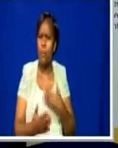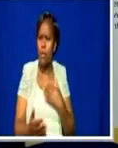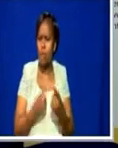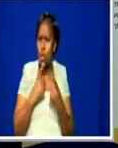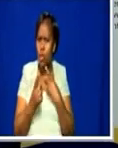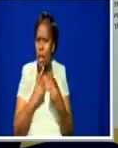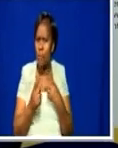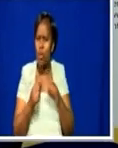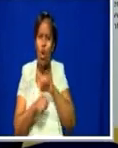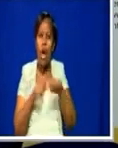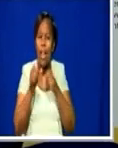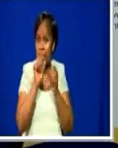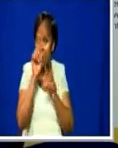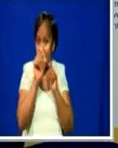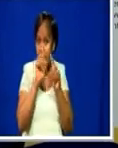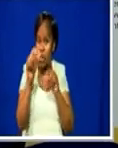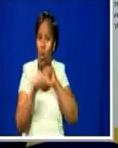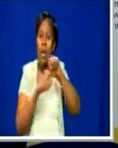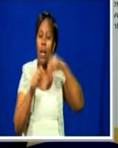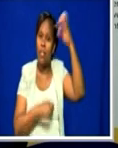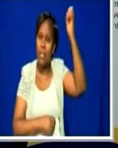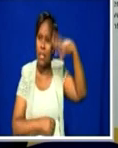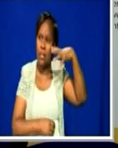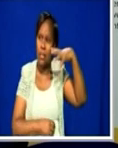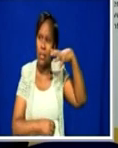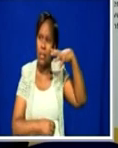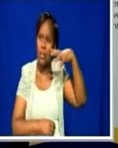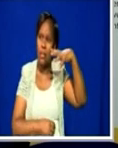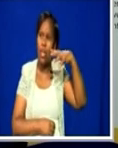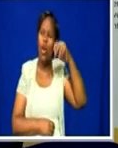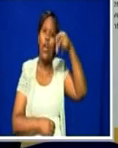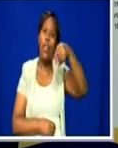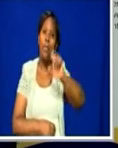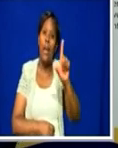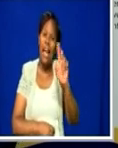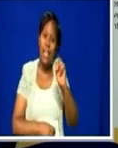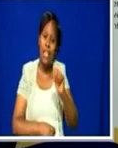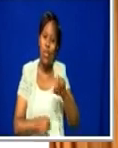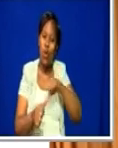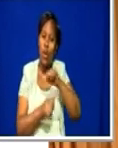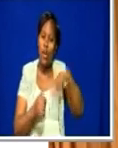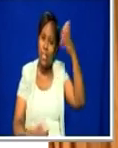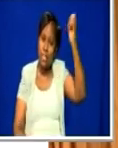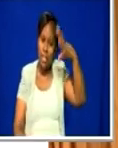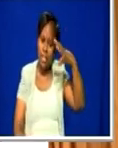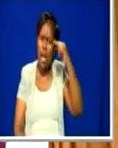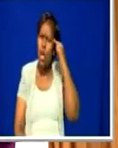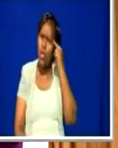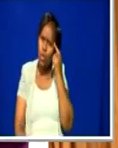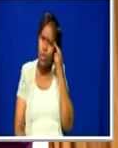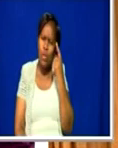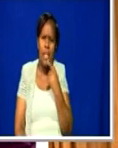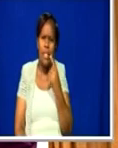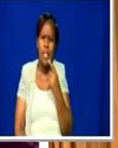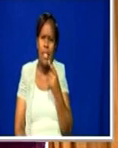about all the other stars are going around the sun, Not all the other stars. or the planets, that are Planets. going around the Yes. sun, I thought they were like in a